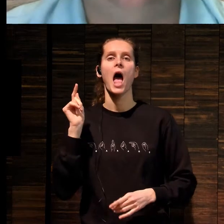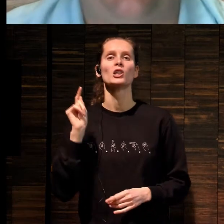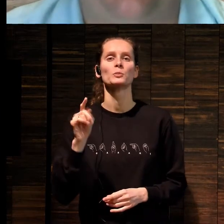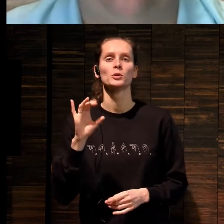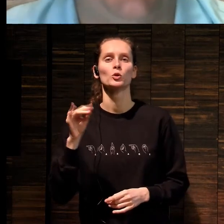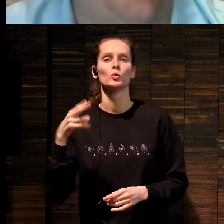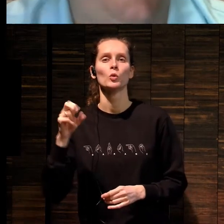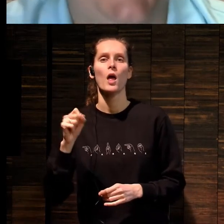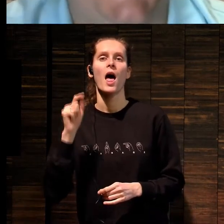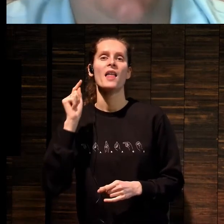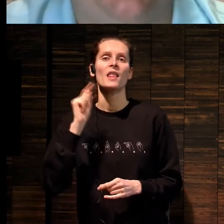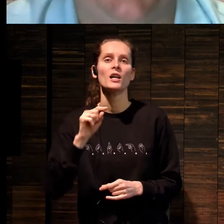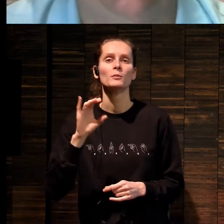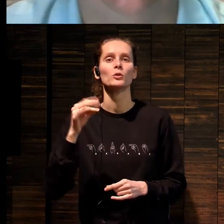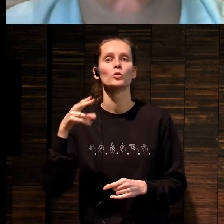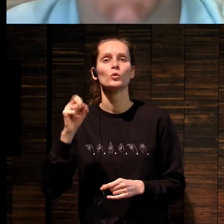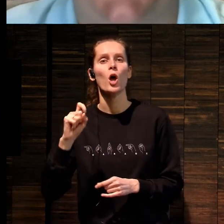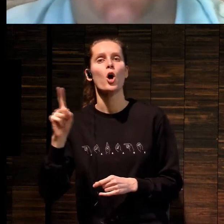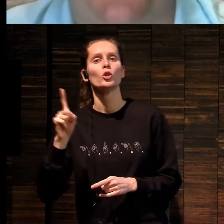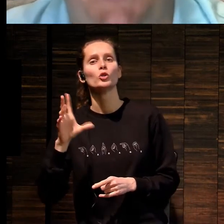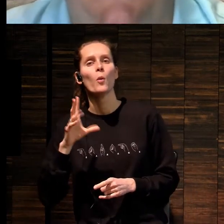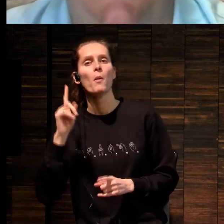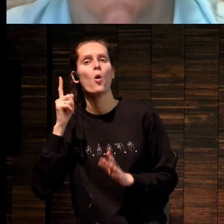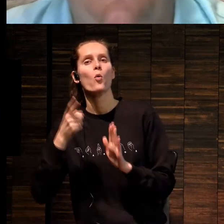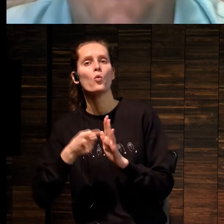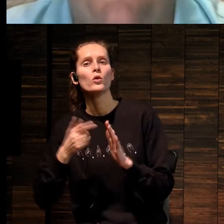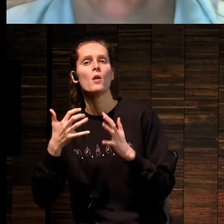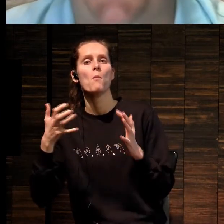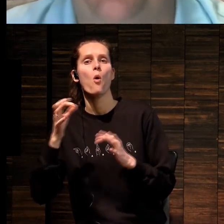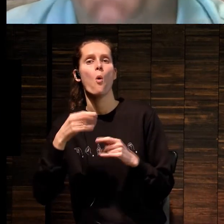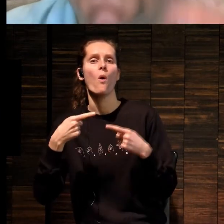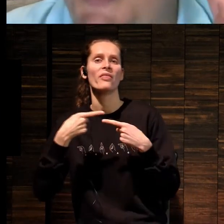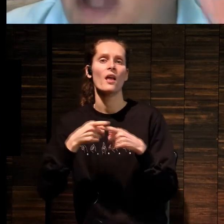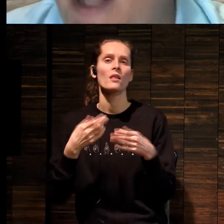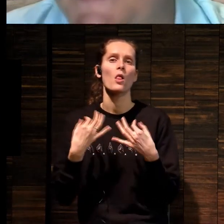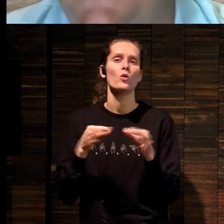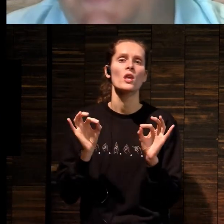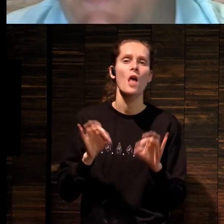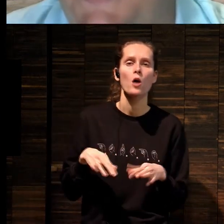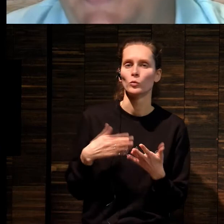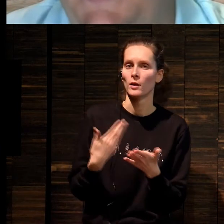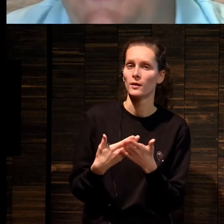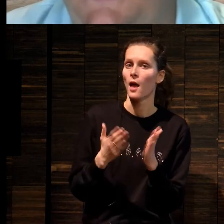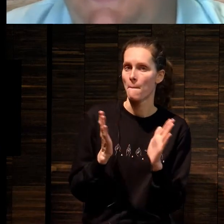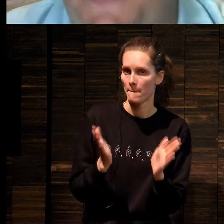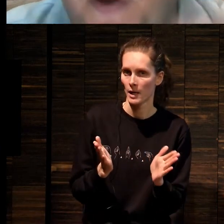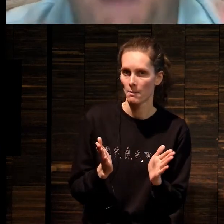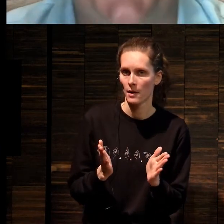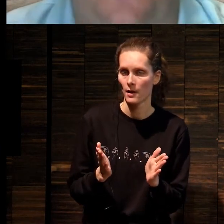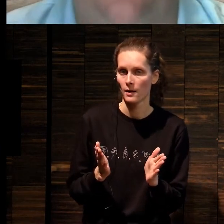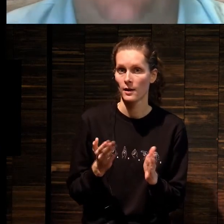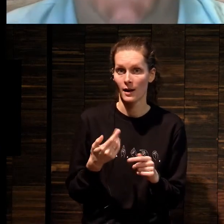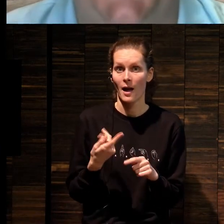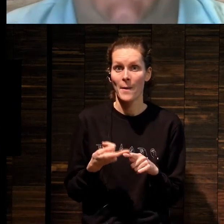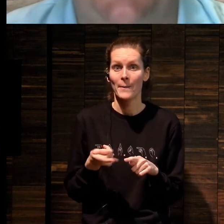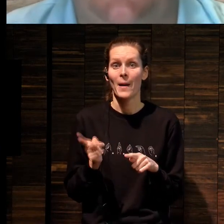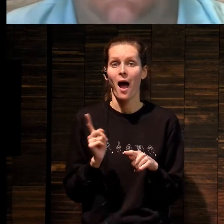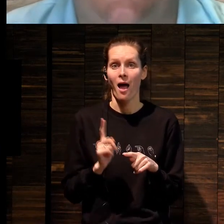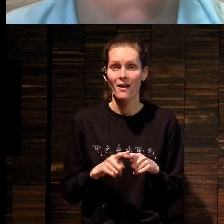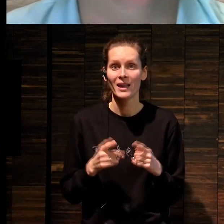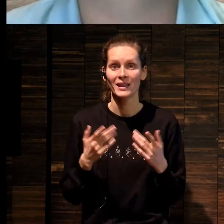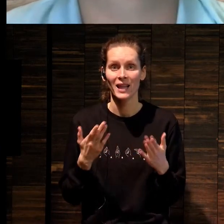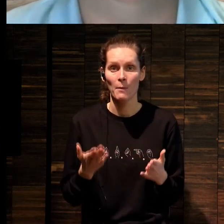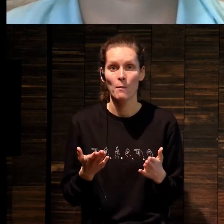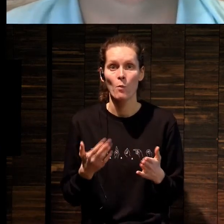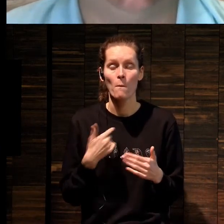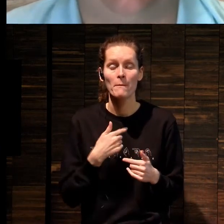you insert your email into that blank. But if a blind person lands on that link and they're not told what to do, they